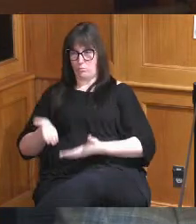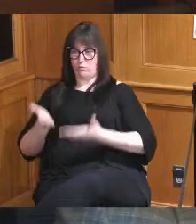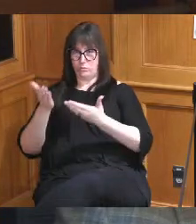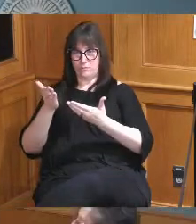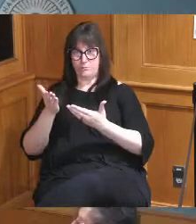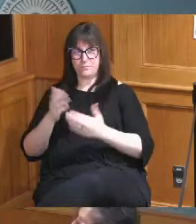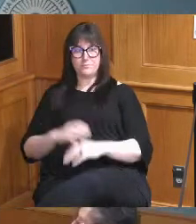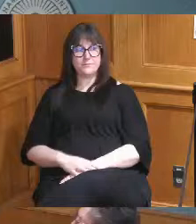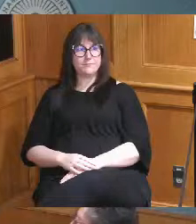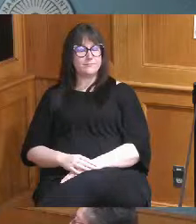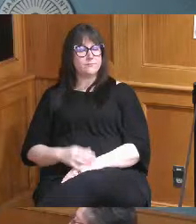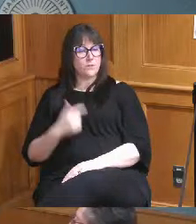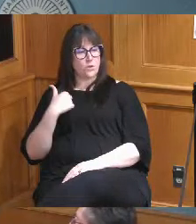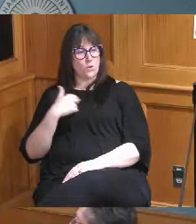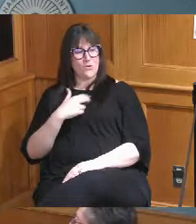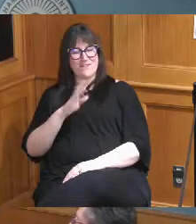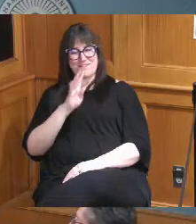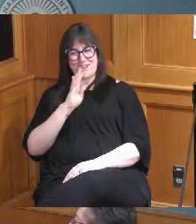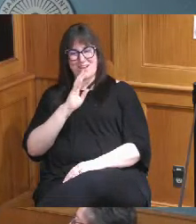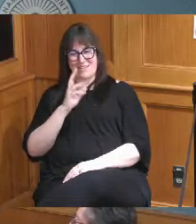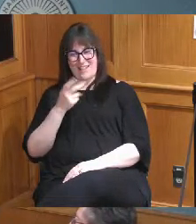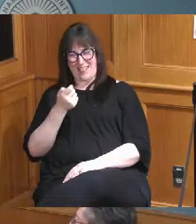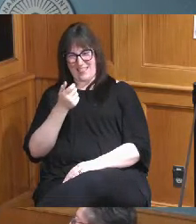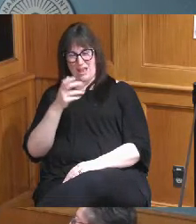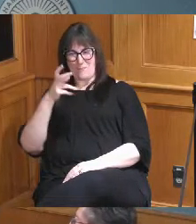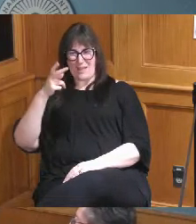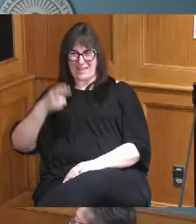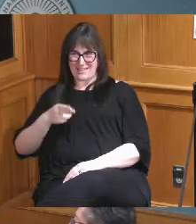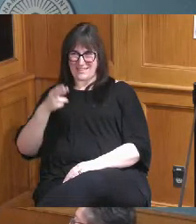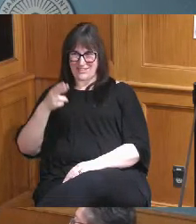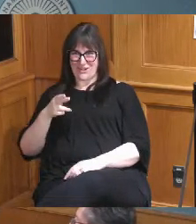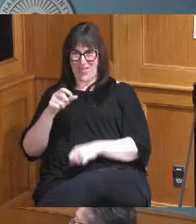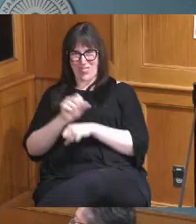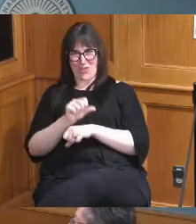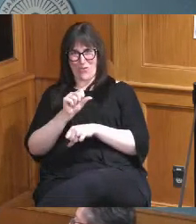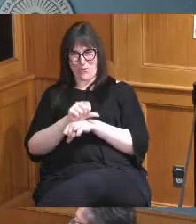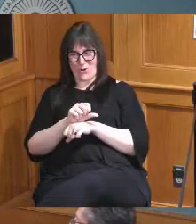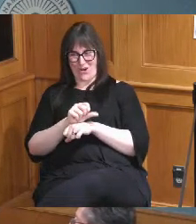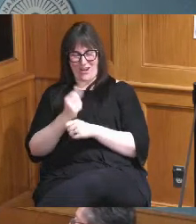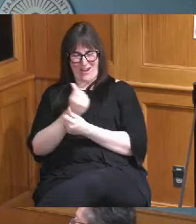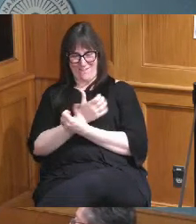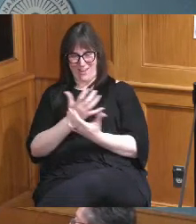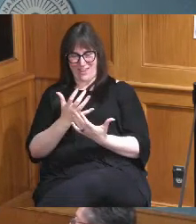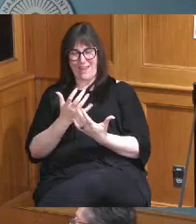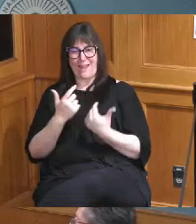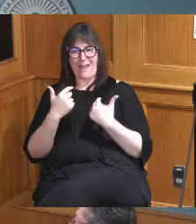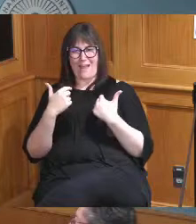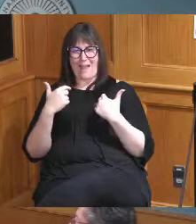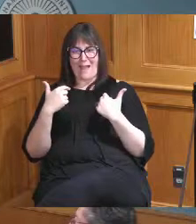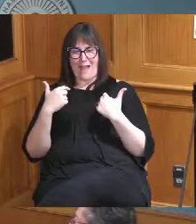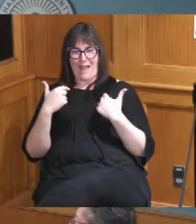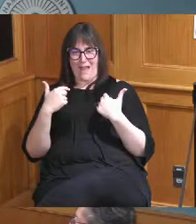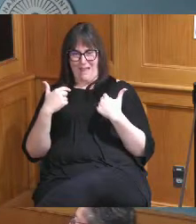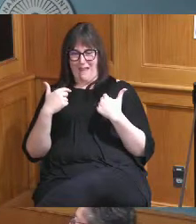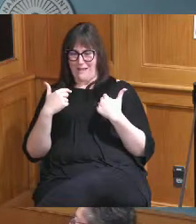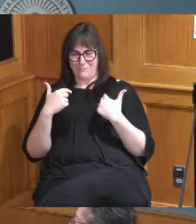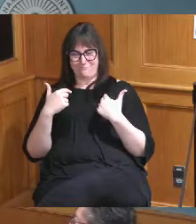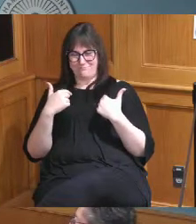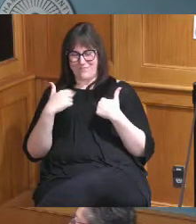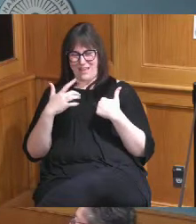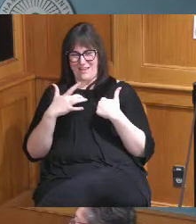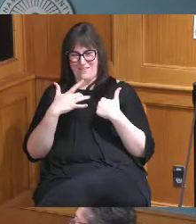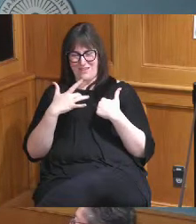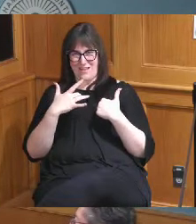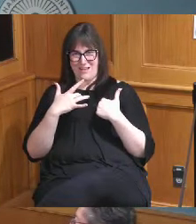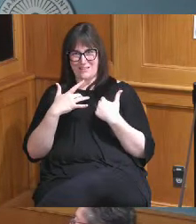we've talked a little bit about the history and the work as it's progressed, I would be remiss not to shout out Todd